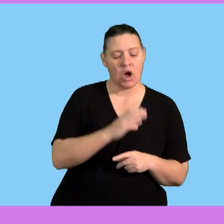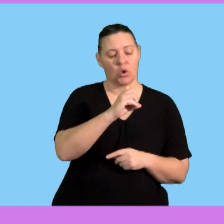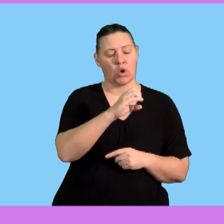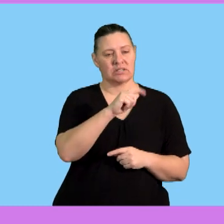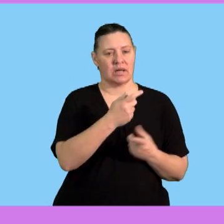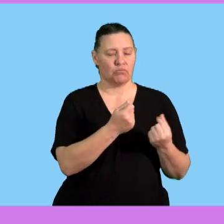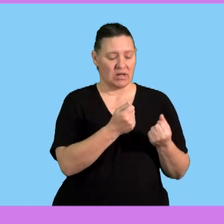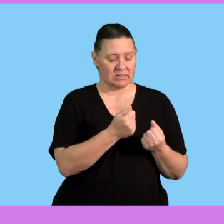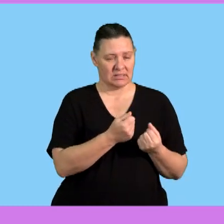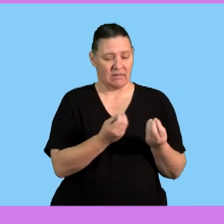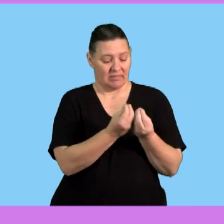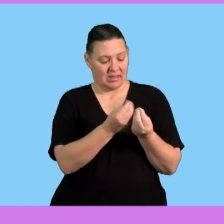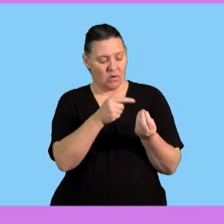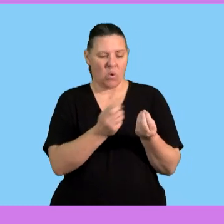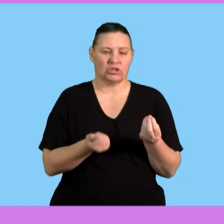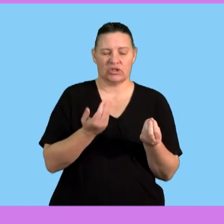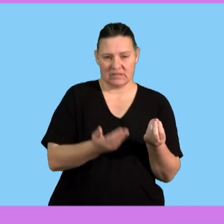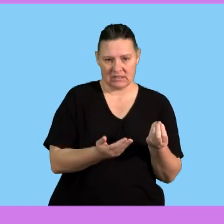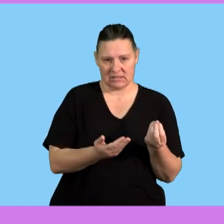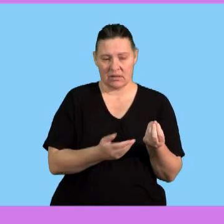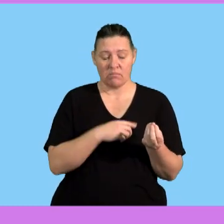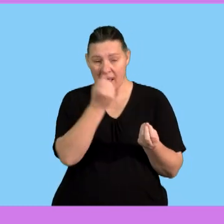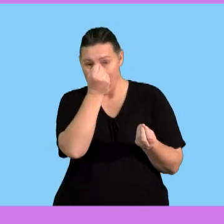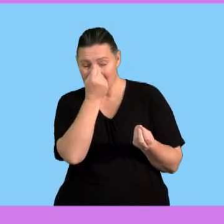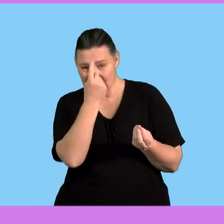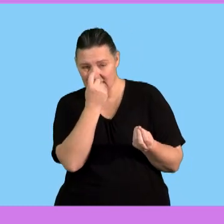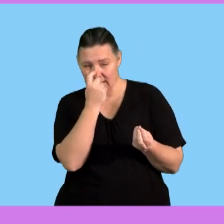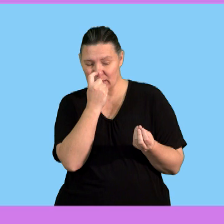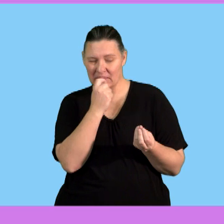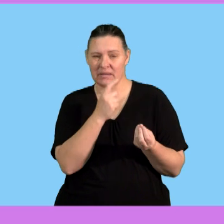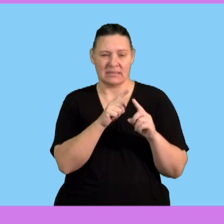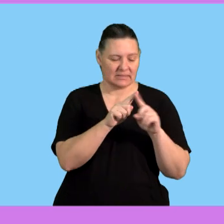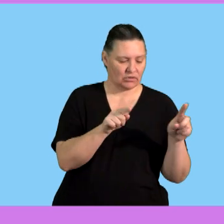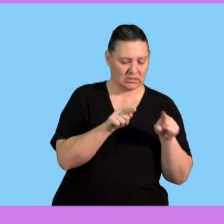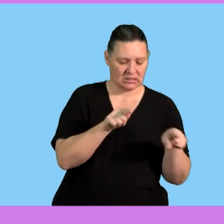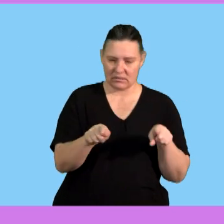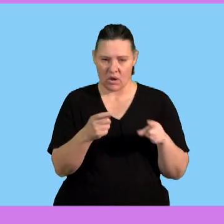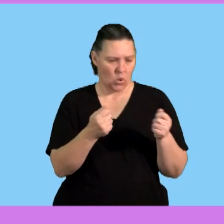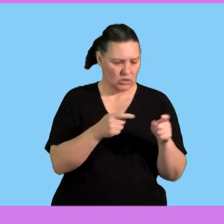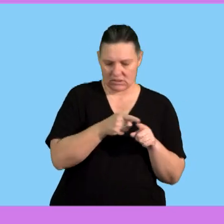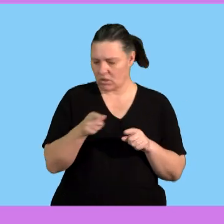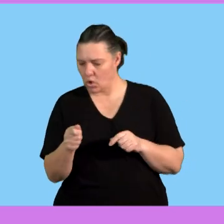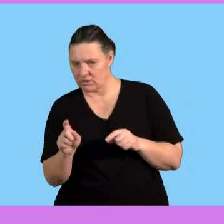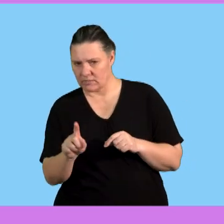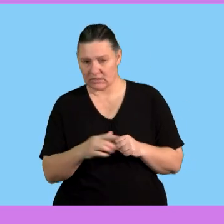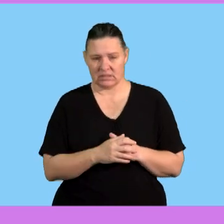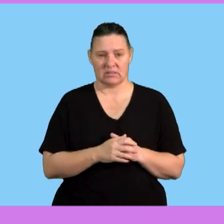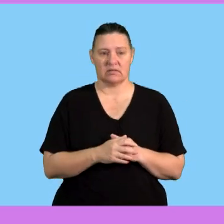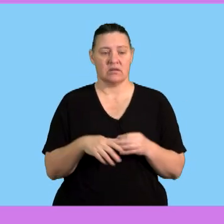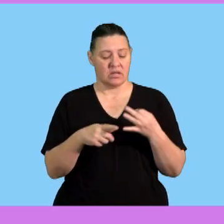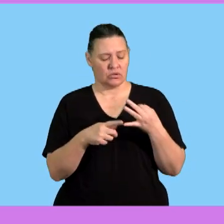cost price of an item or service with understanding of the difference between the two costs. Number